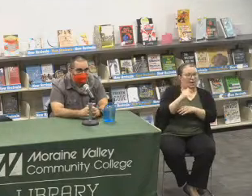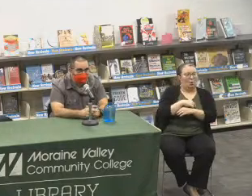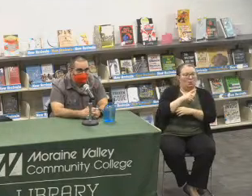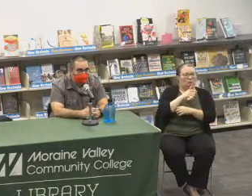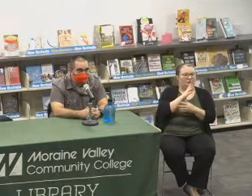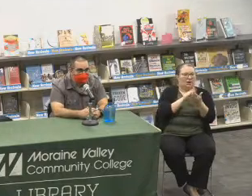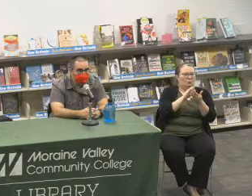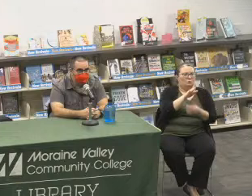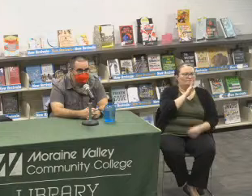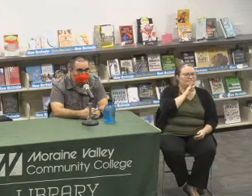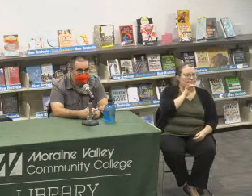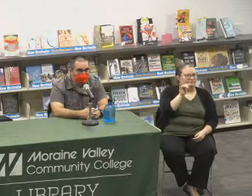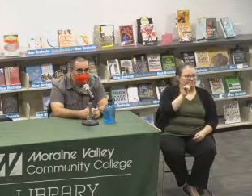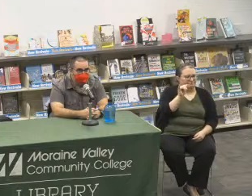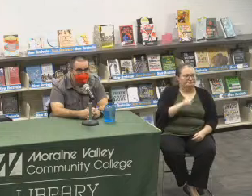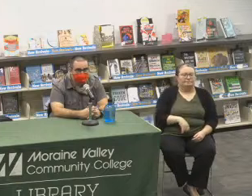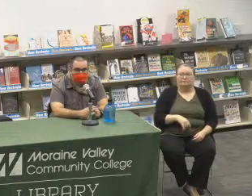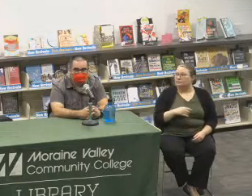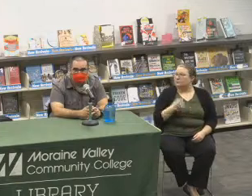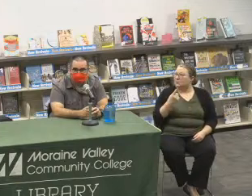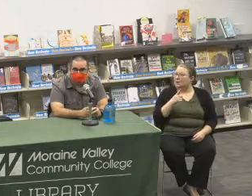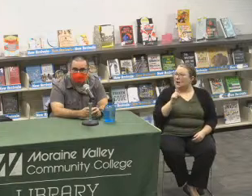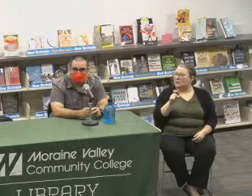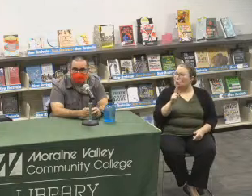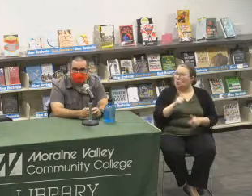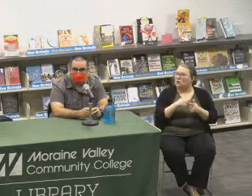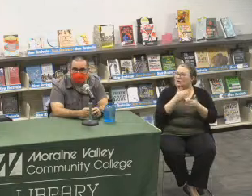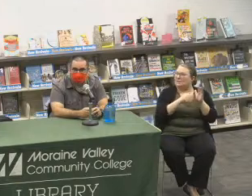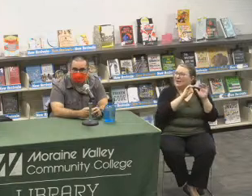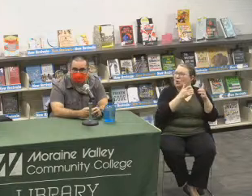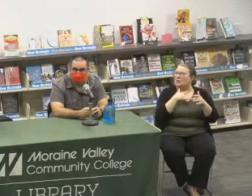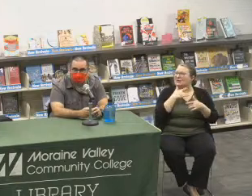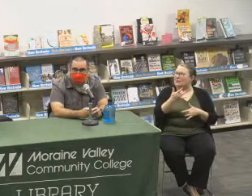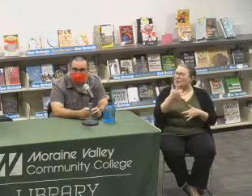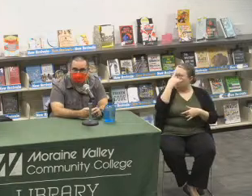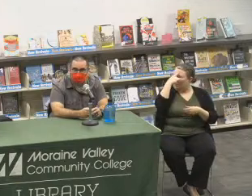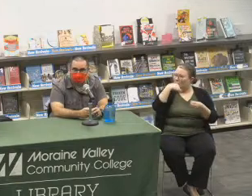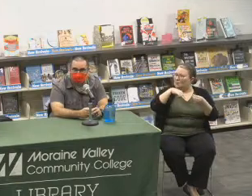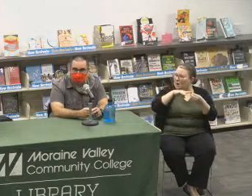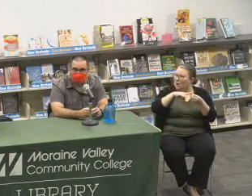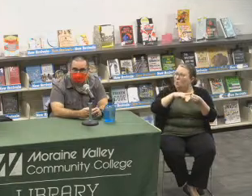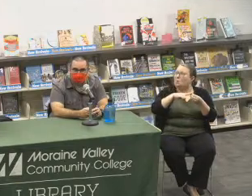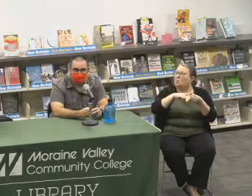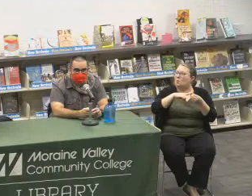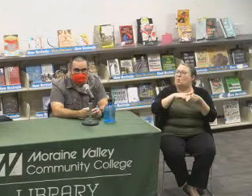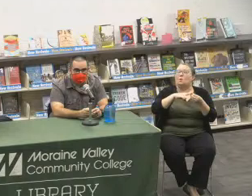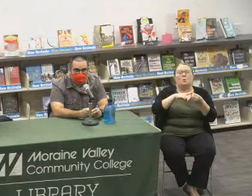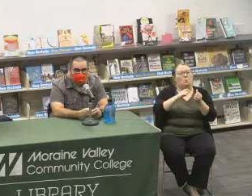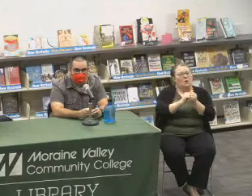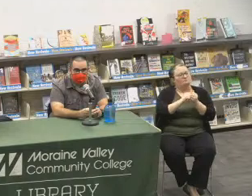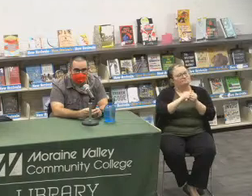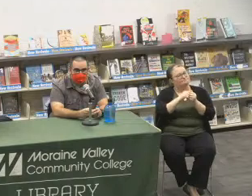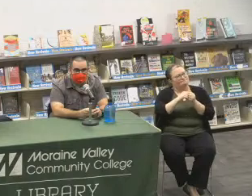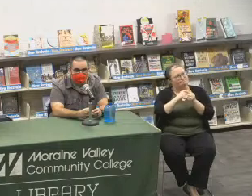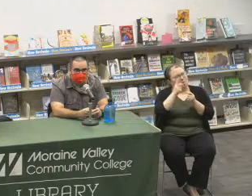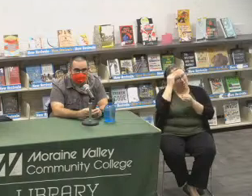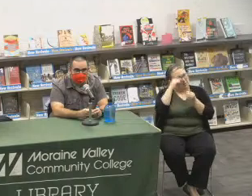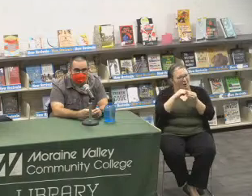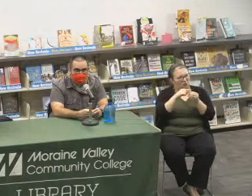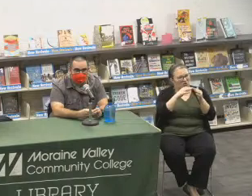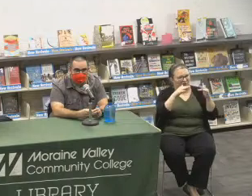okay? The question is, what are some categories that we typically think of when we're thinking about